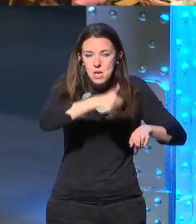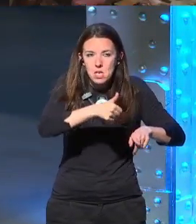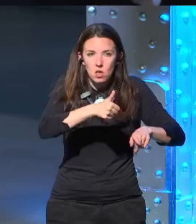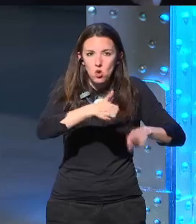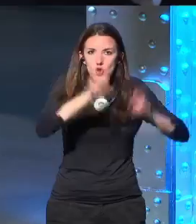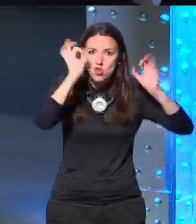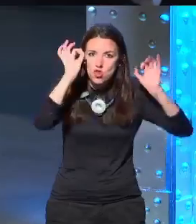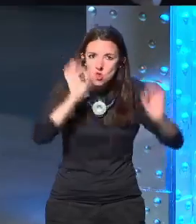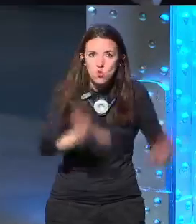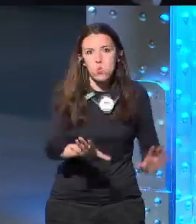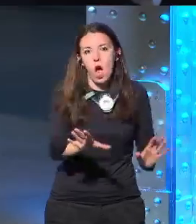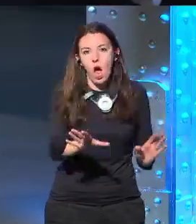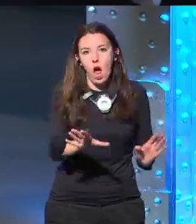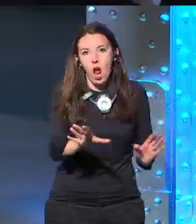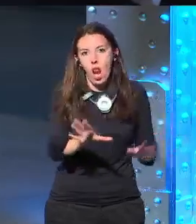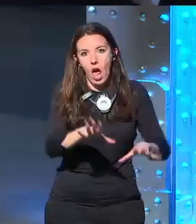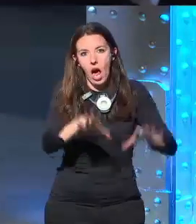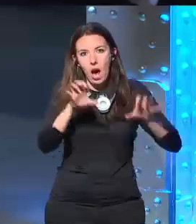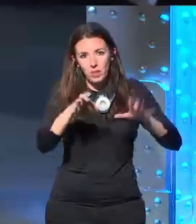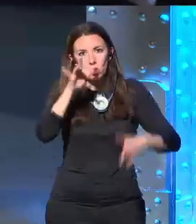I learned from the relativity